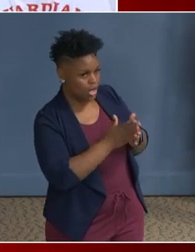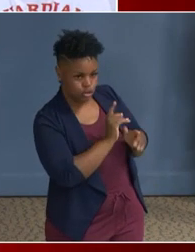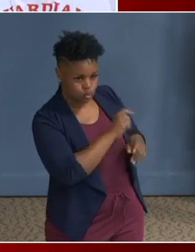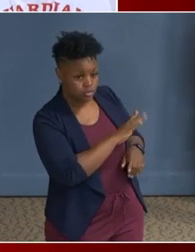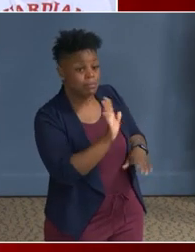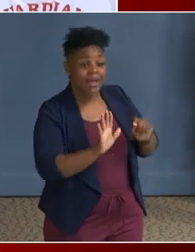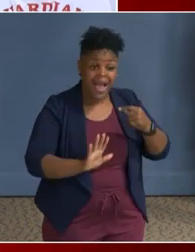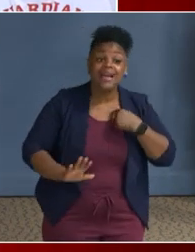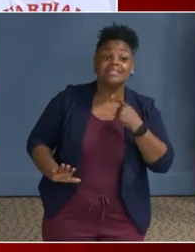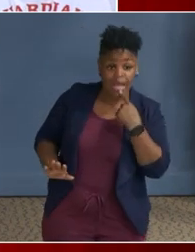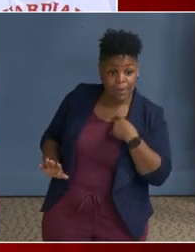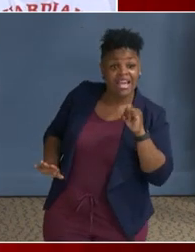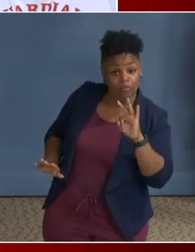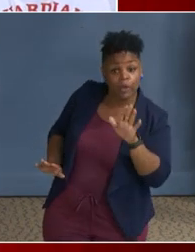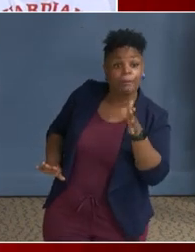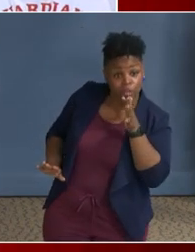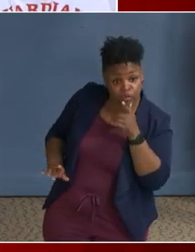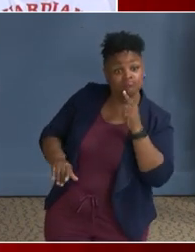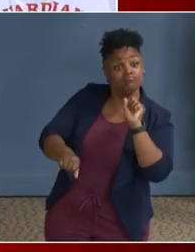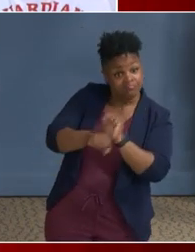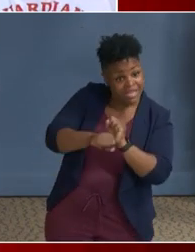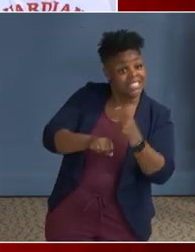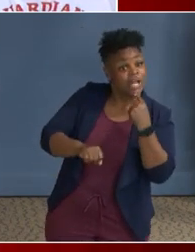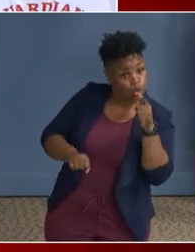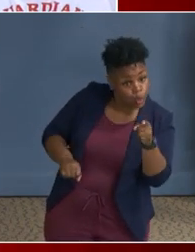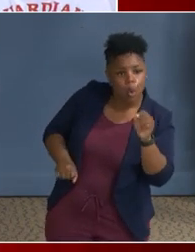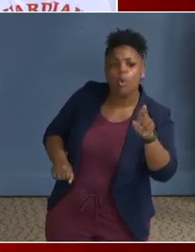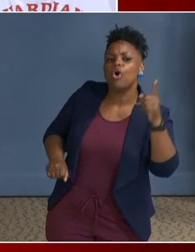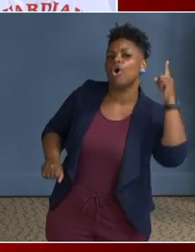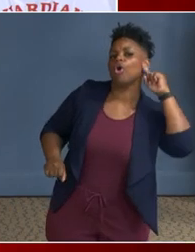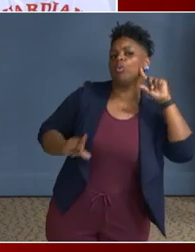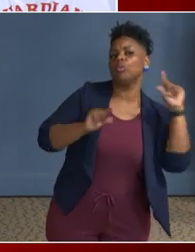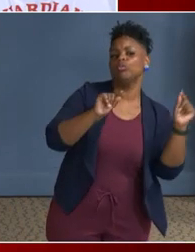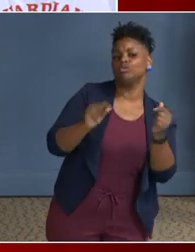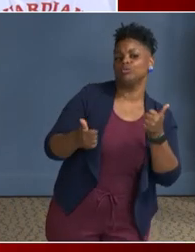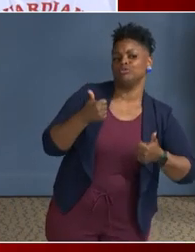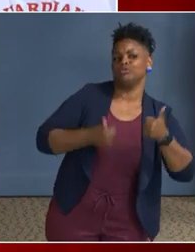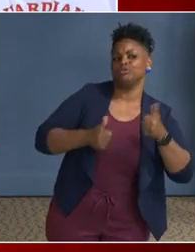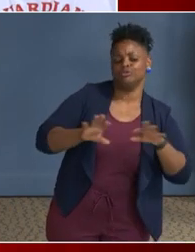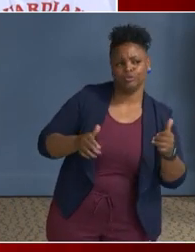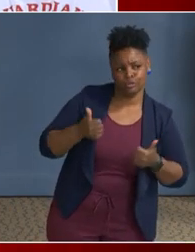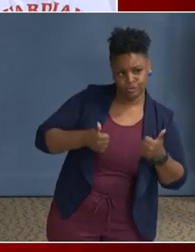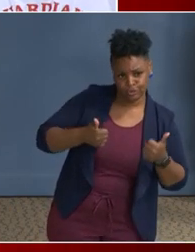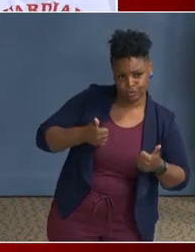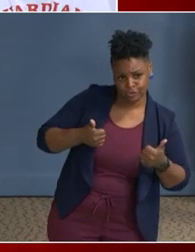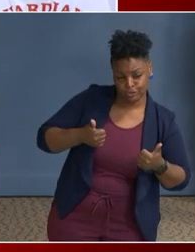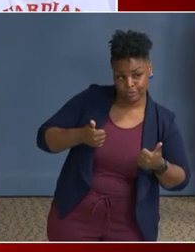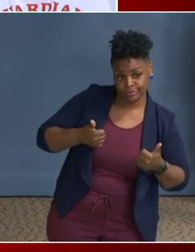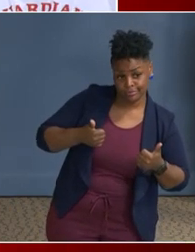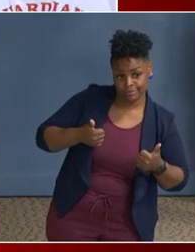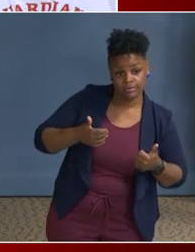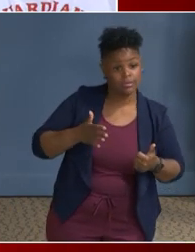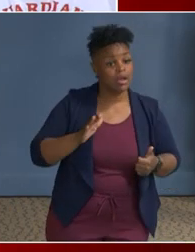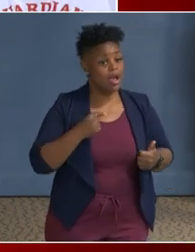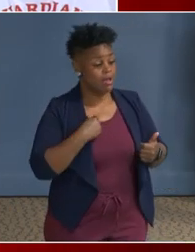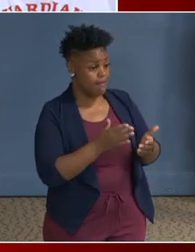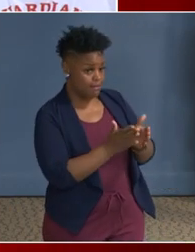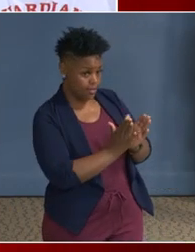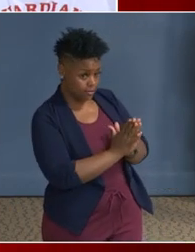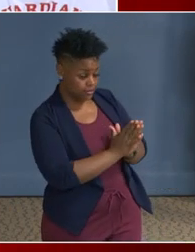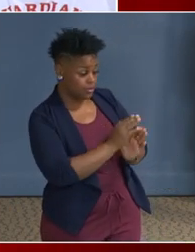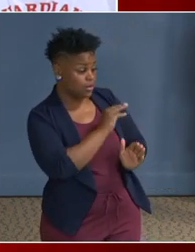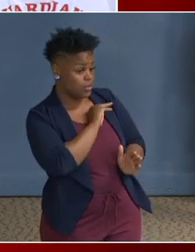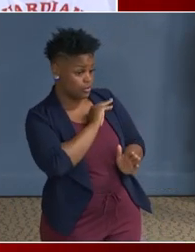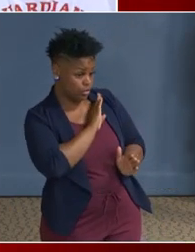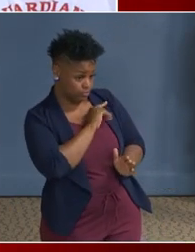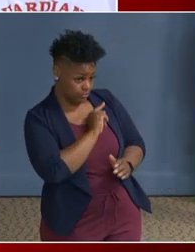if Micaiah Wilson's mother told you that, or if you're spreading a rumor. May I ask you, Mayor, the family of